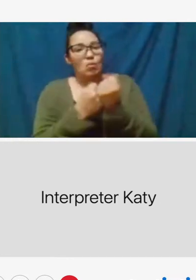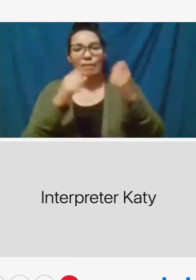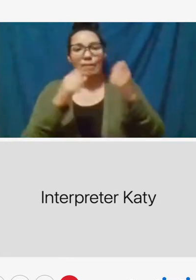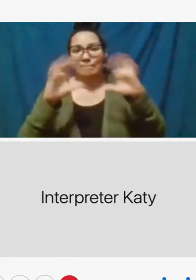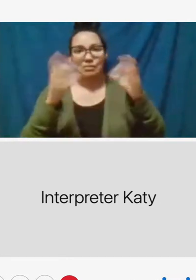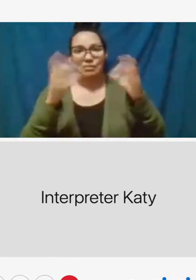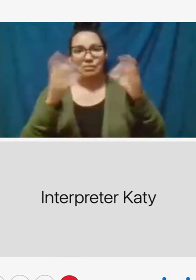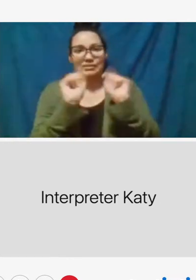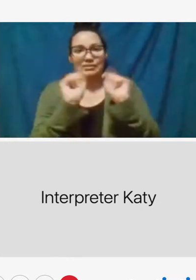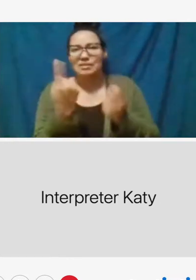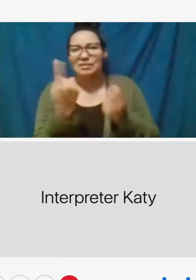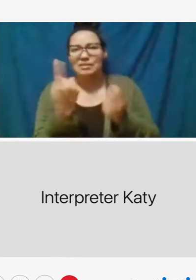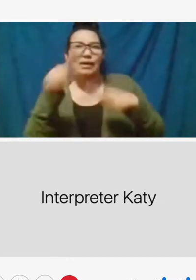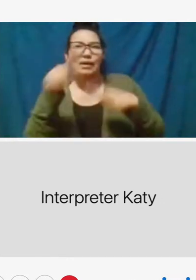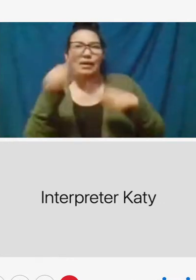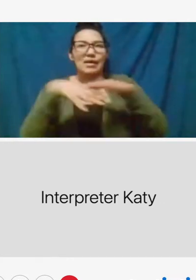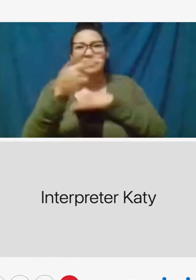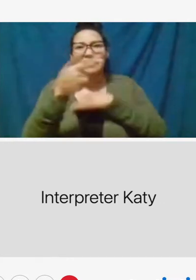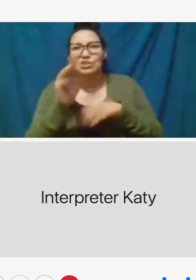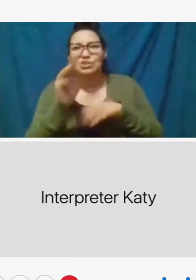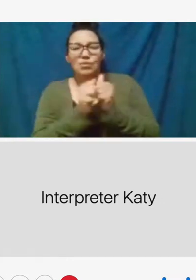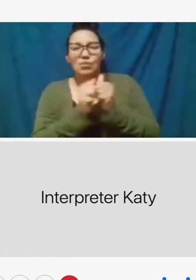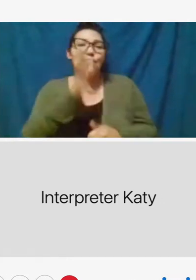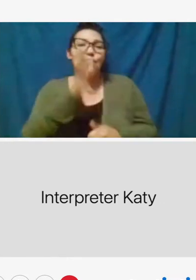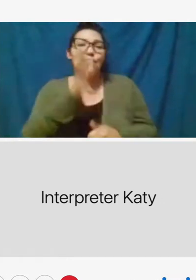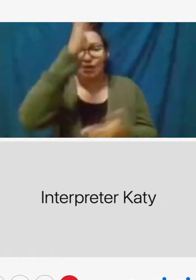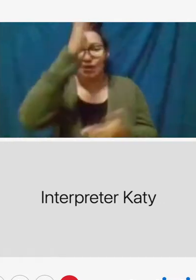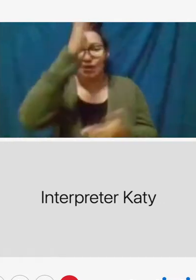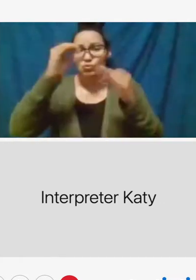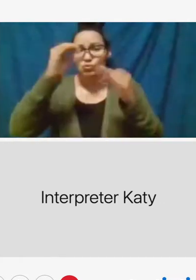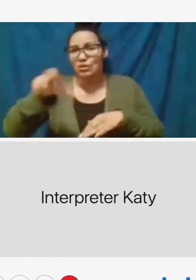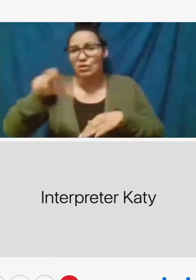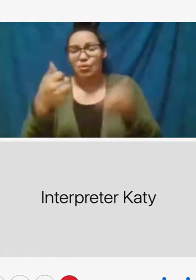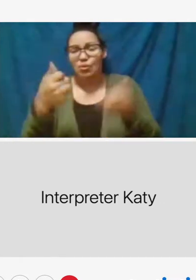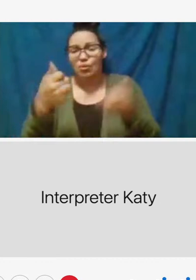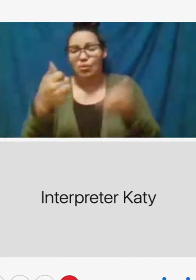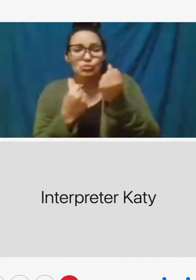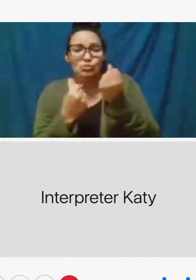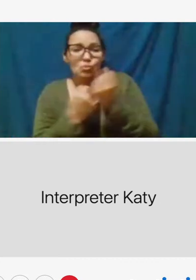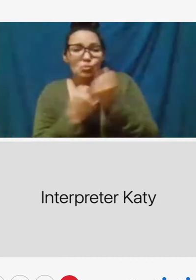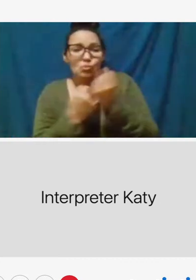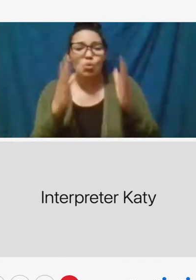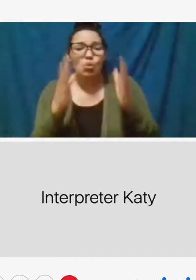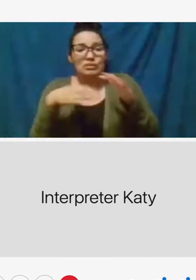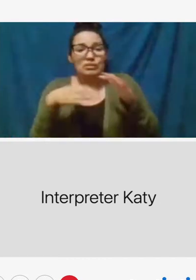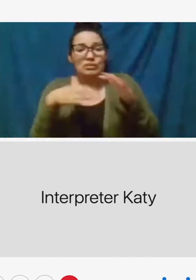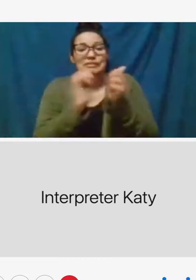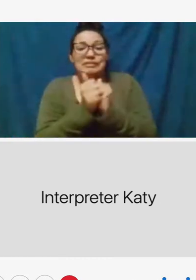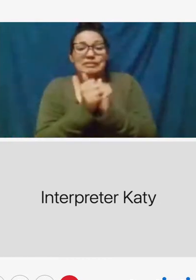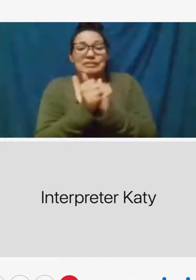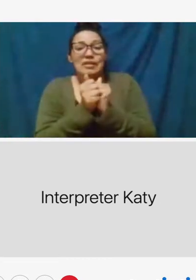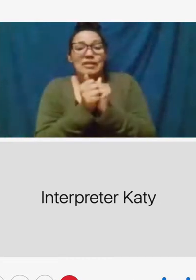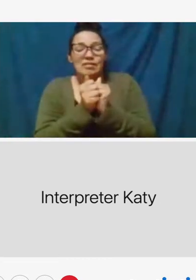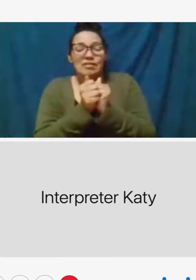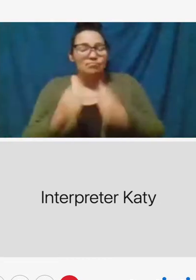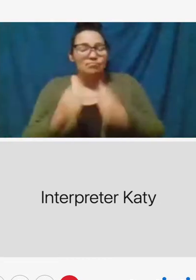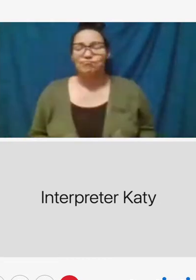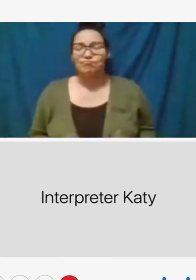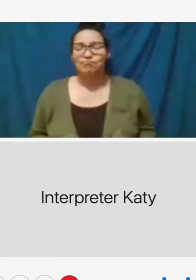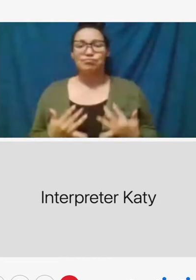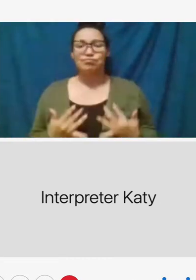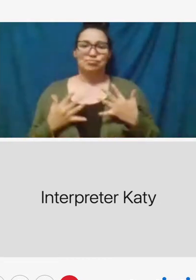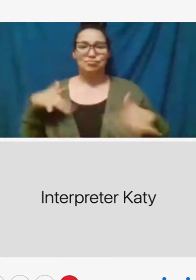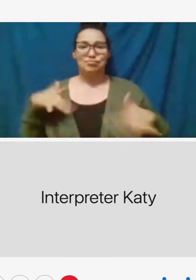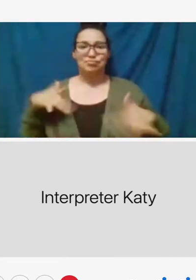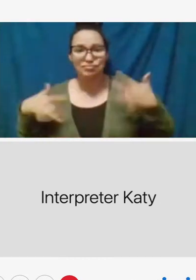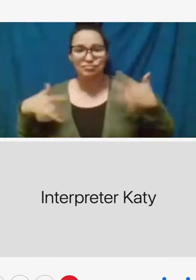the gym with parents students and all supporters of BHS Athletics and and that ignites Spirit we're grateful